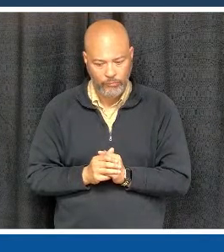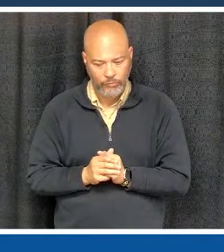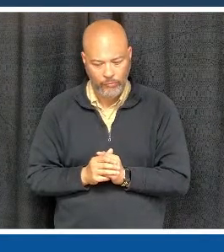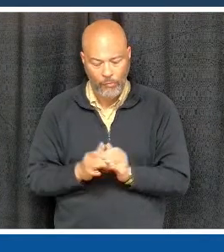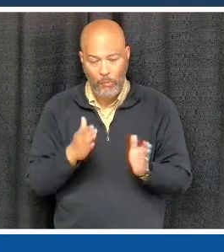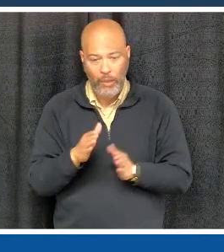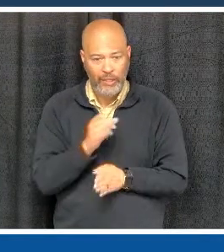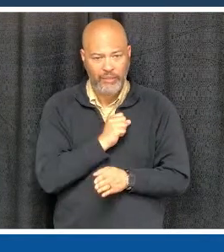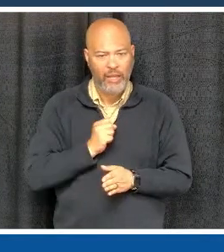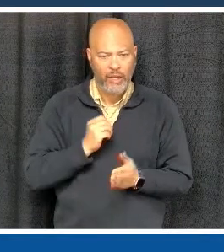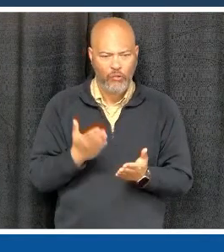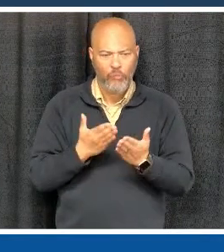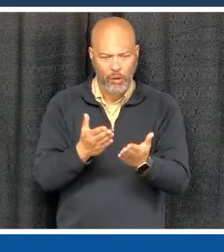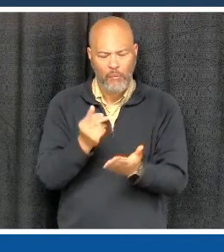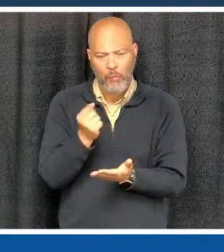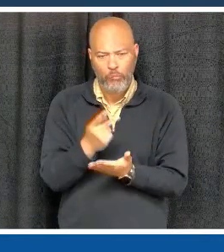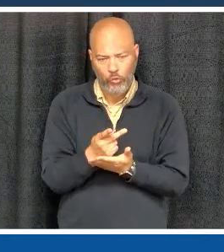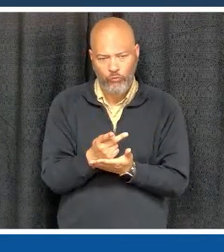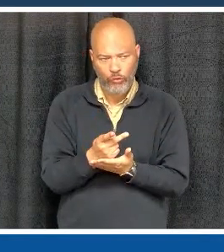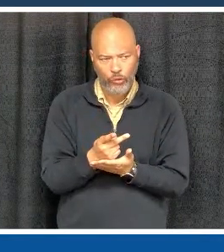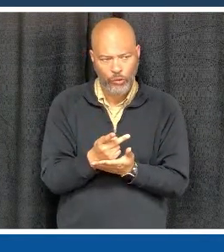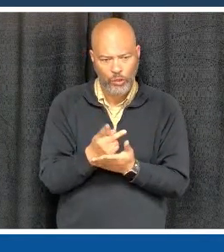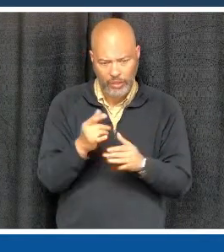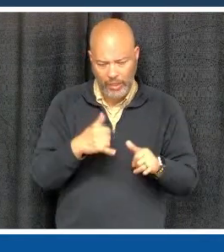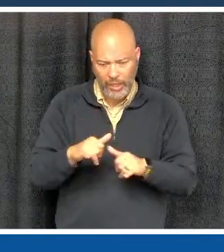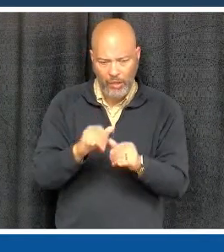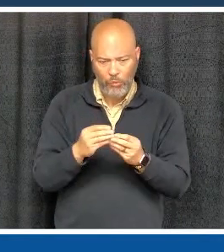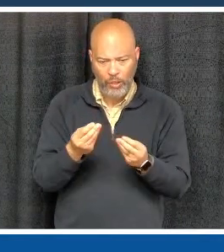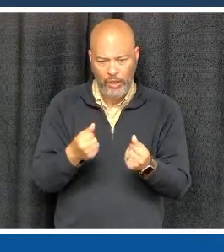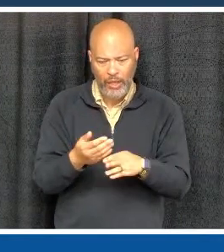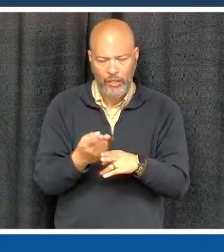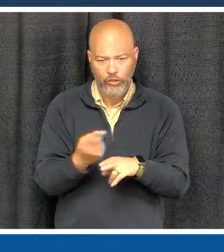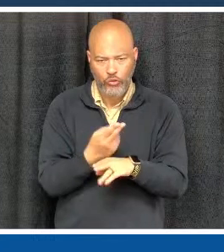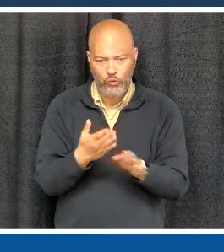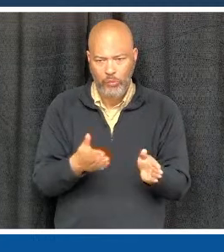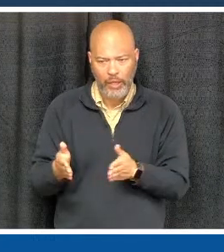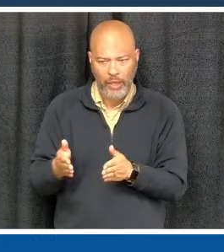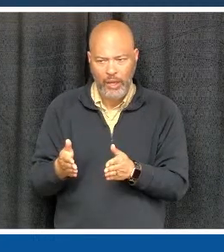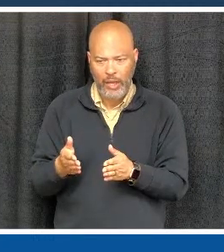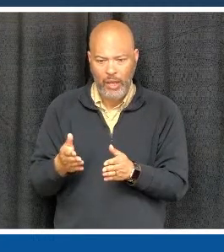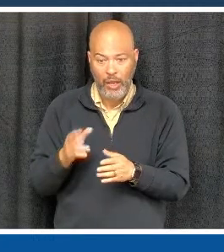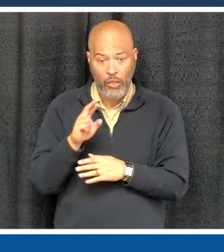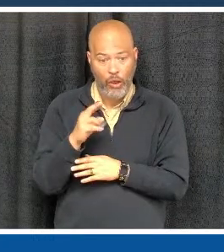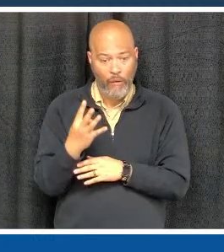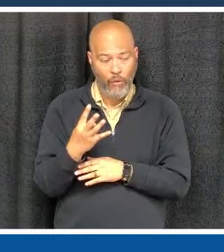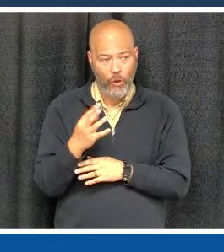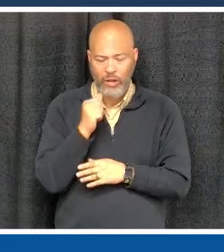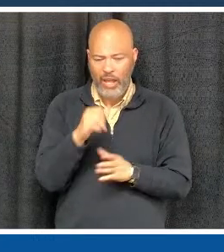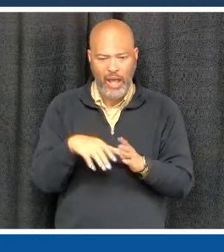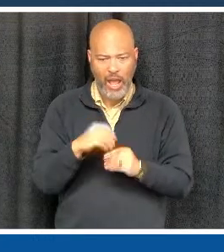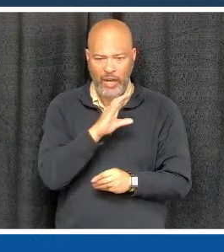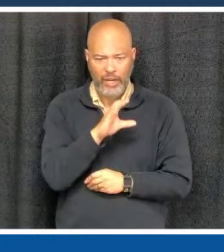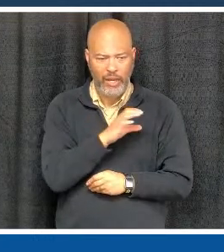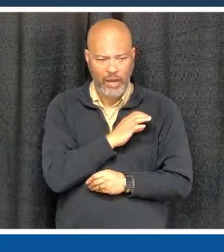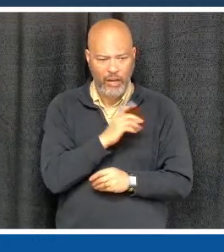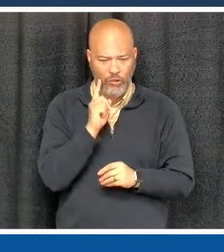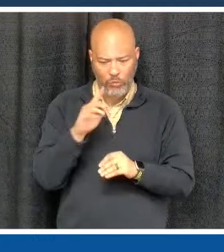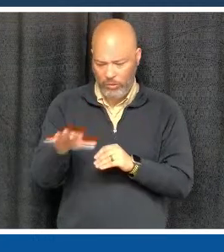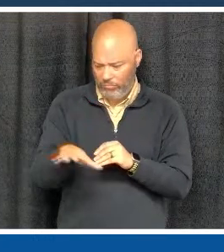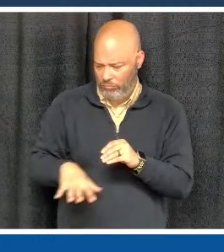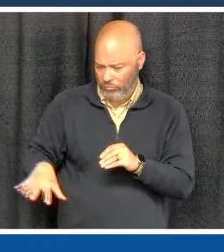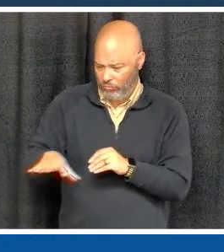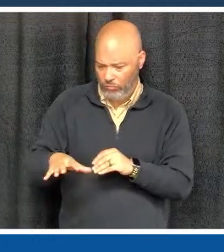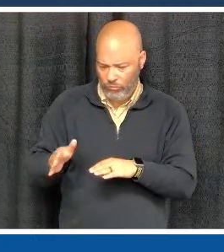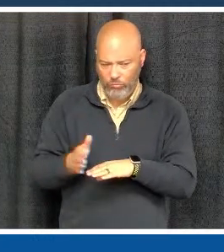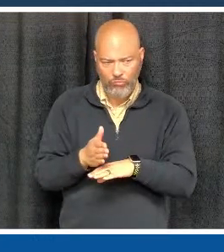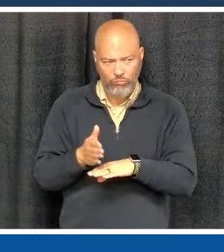Planning staff does recommend approval. It's consistent with the land use plan. The proposed R4 is not out of character with the surrounding development pattern